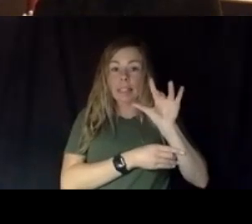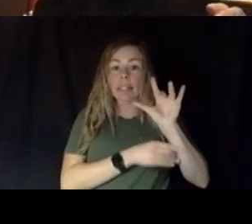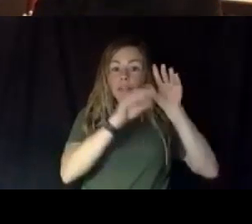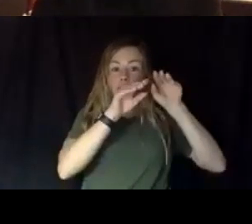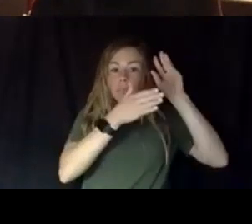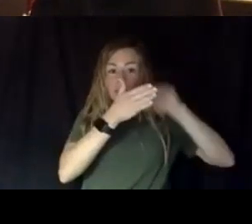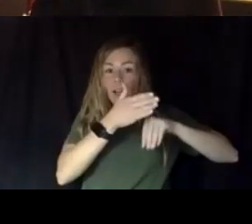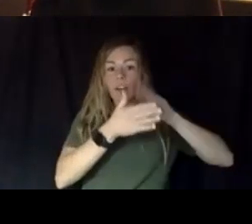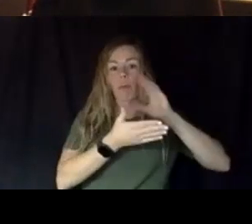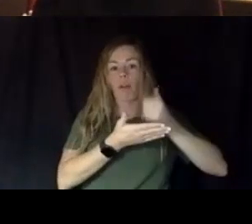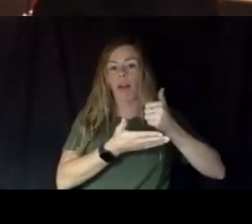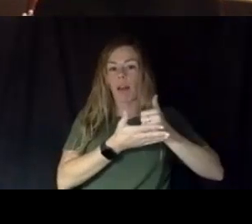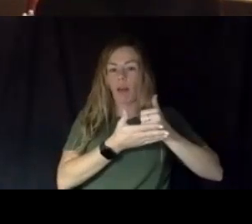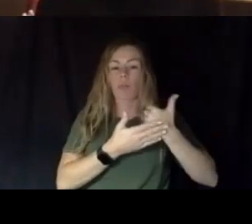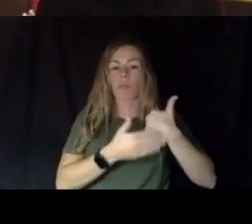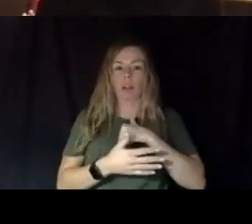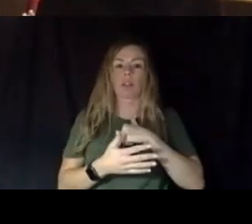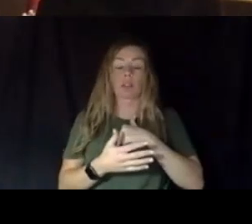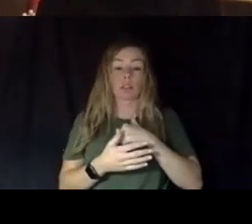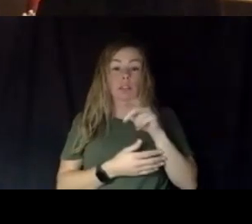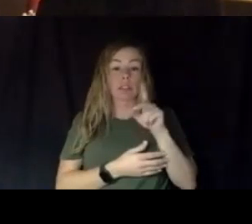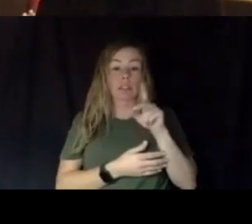us. Kimberly, am I missing anything?